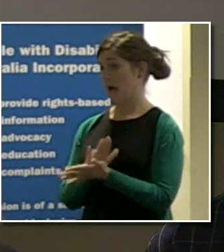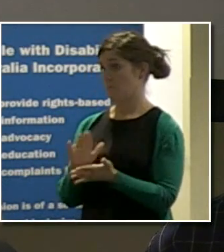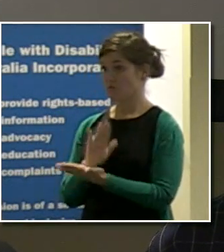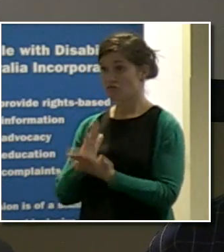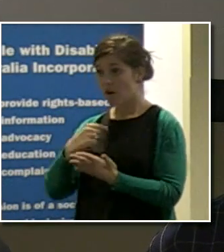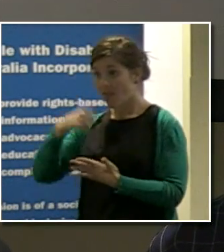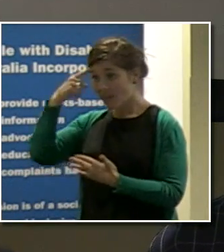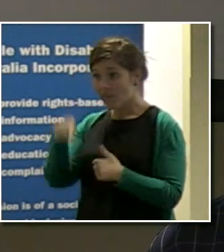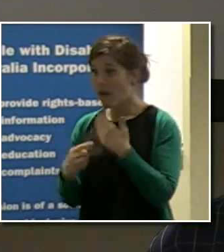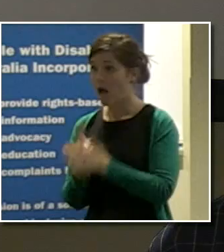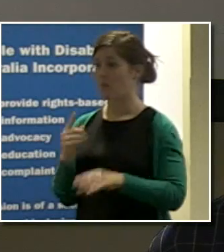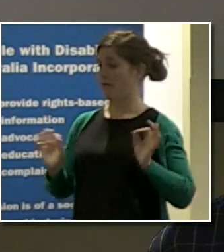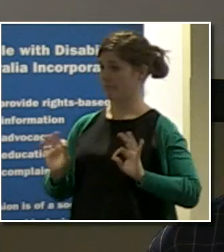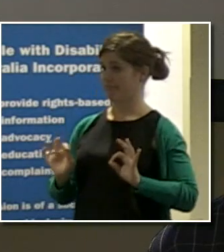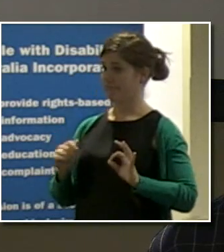I'm pleased that we're there.